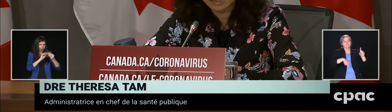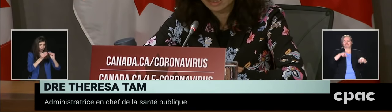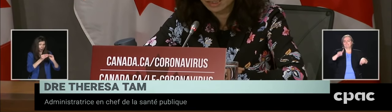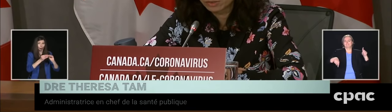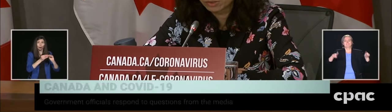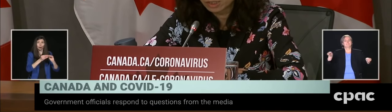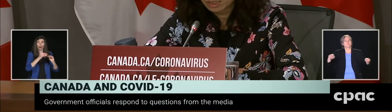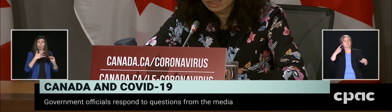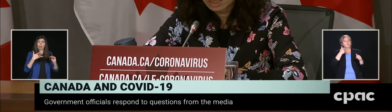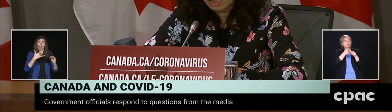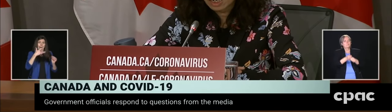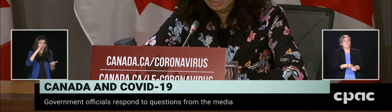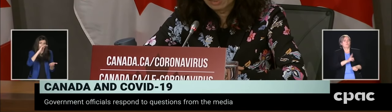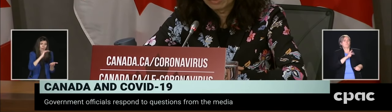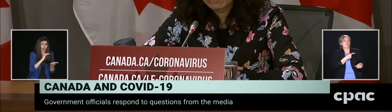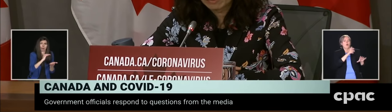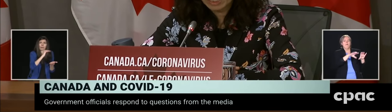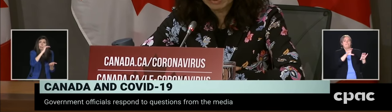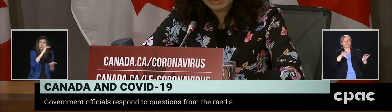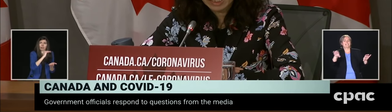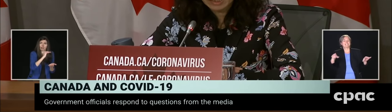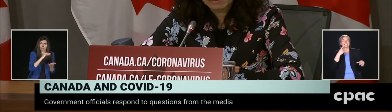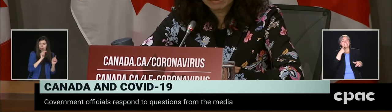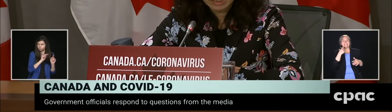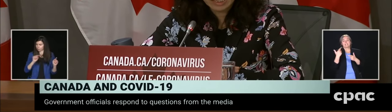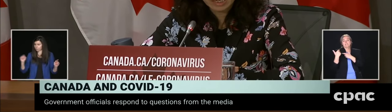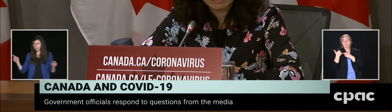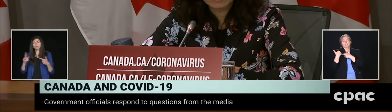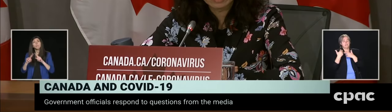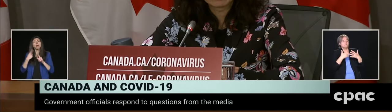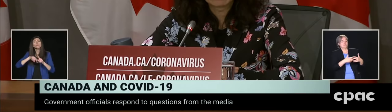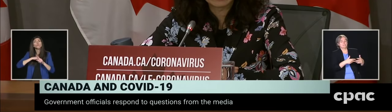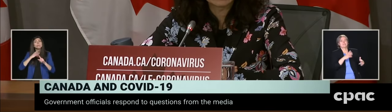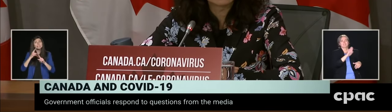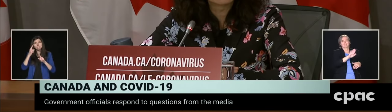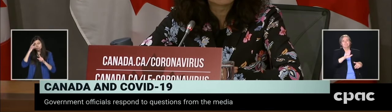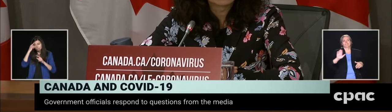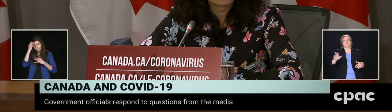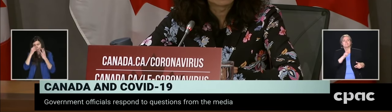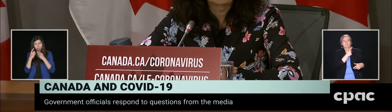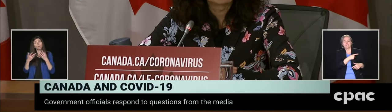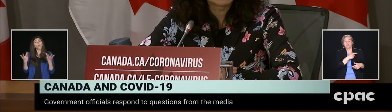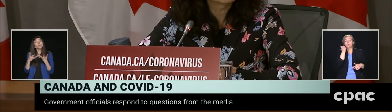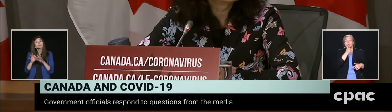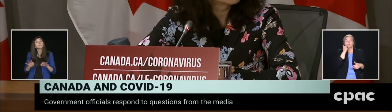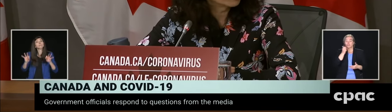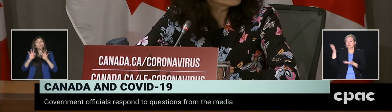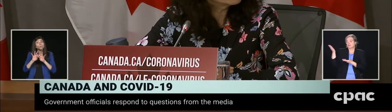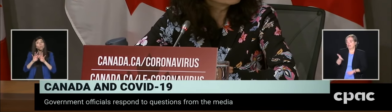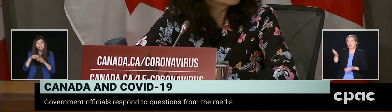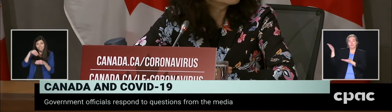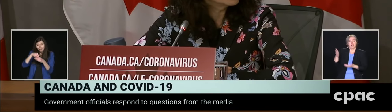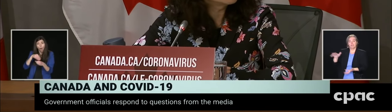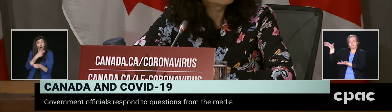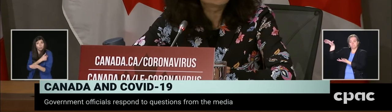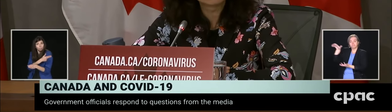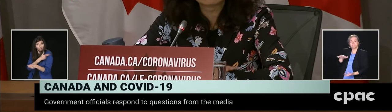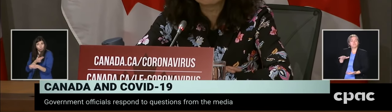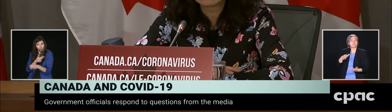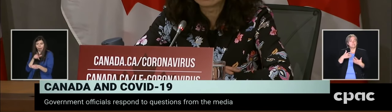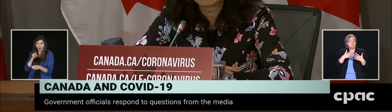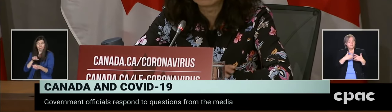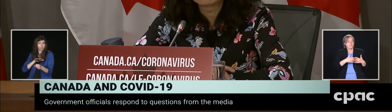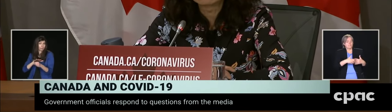in the ICUs. From our perspective, we have provided, based on request, ventilators